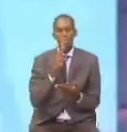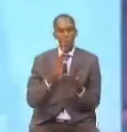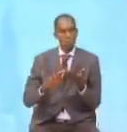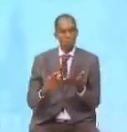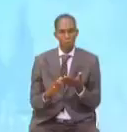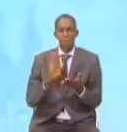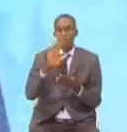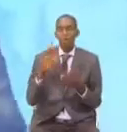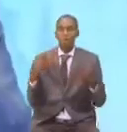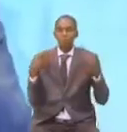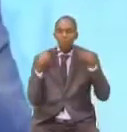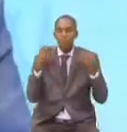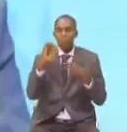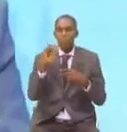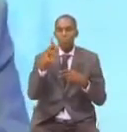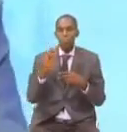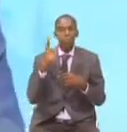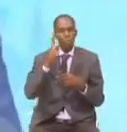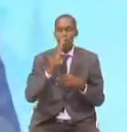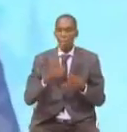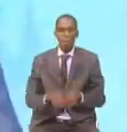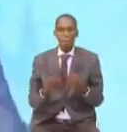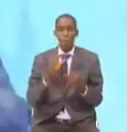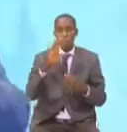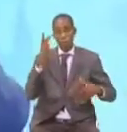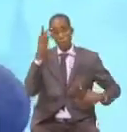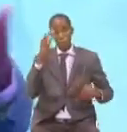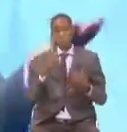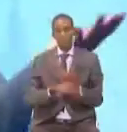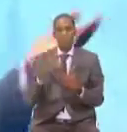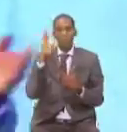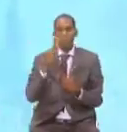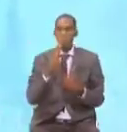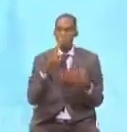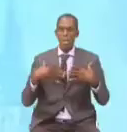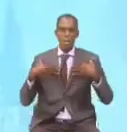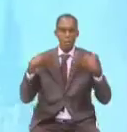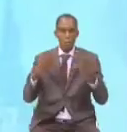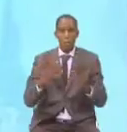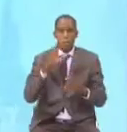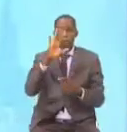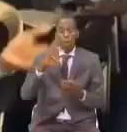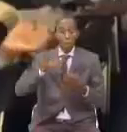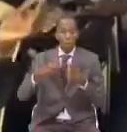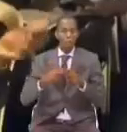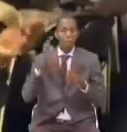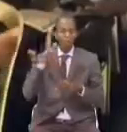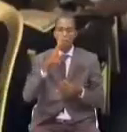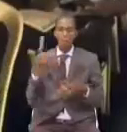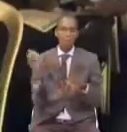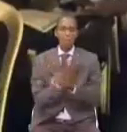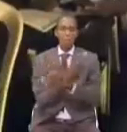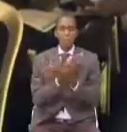yoke will be broken. Your sickness will be healed. Your calamity will be taken away.